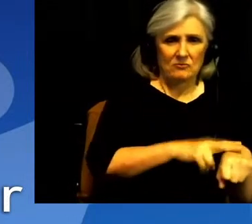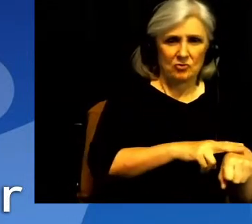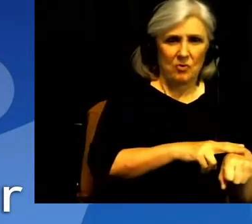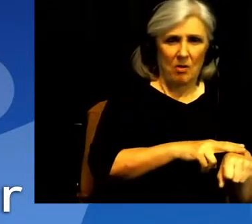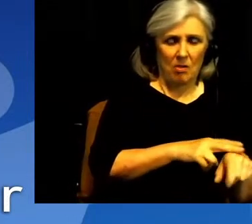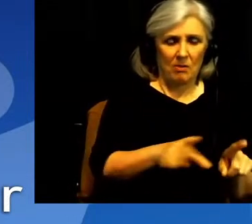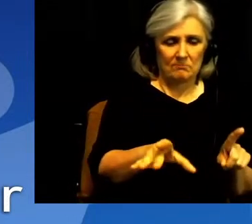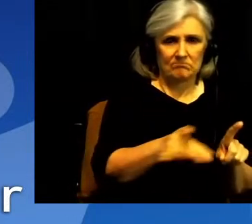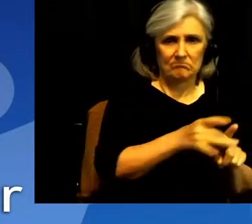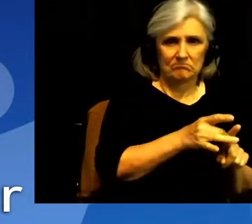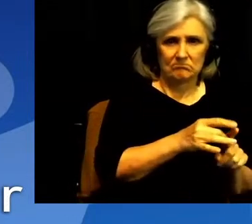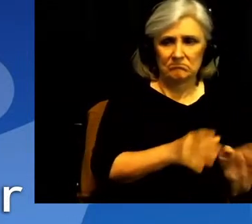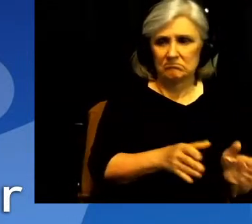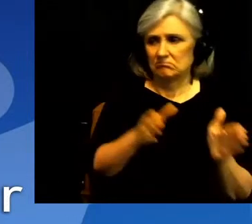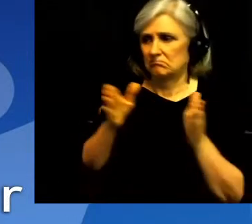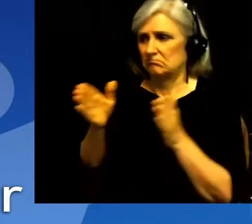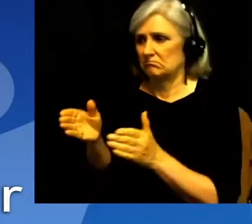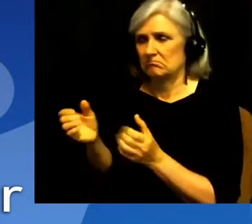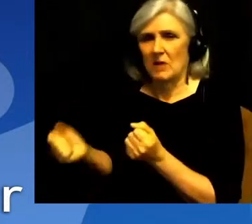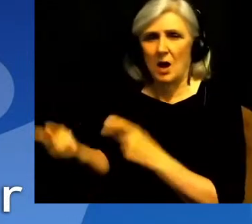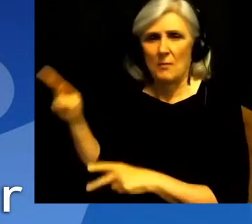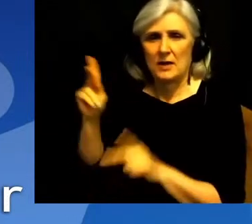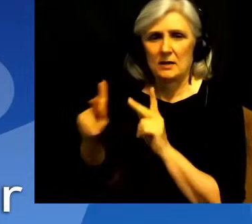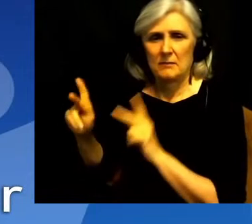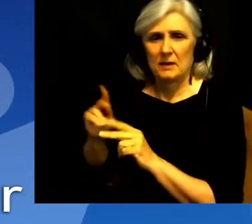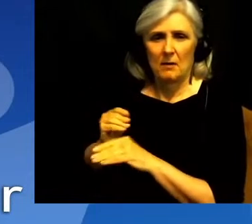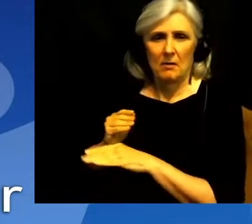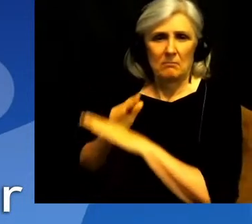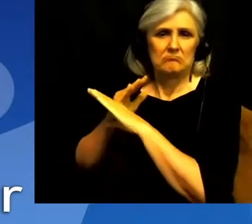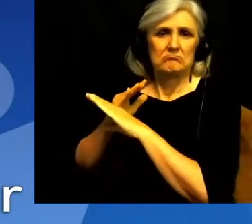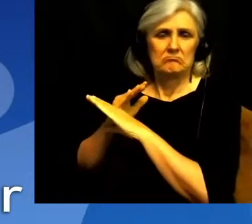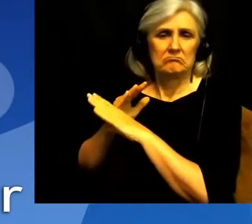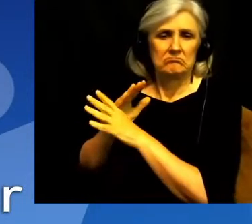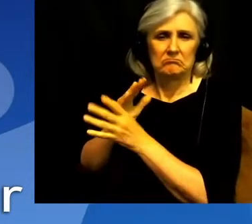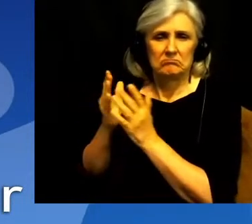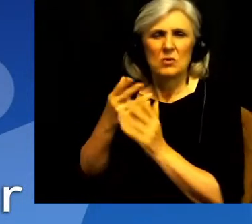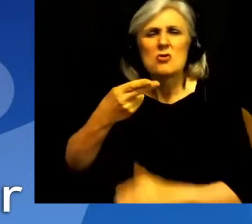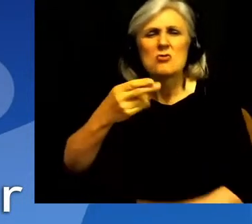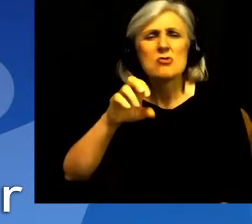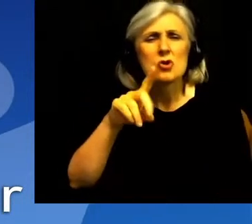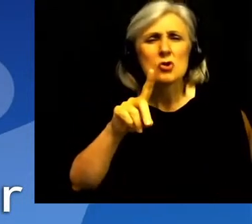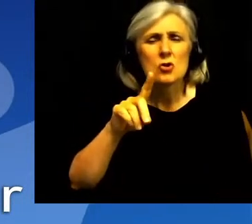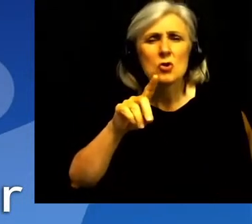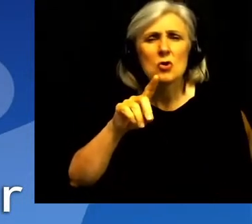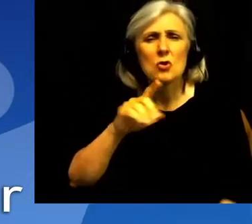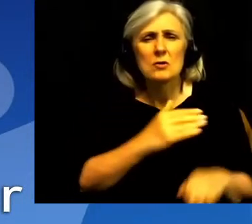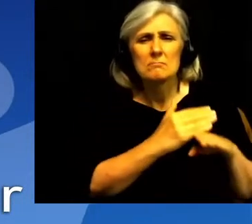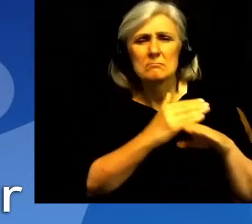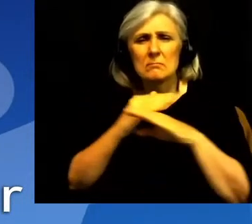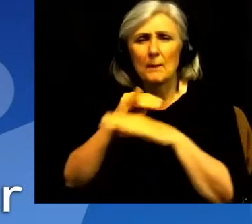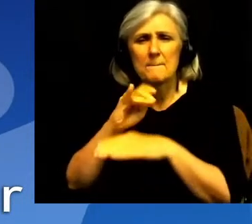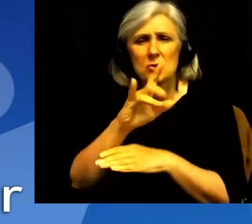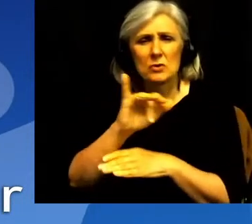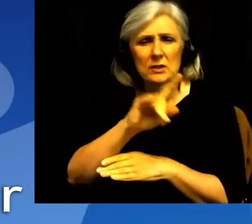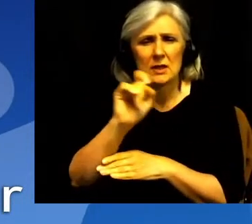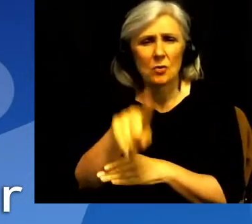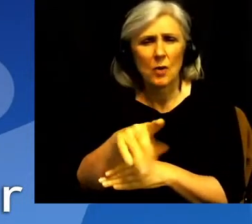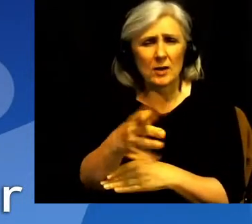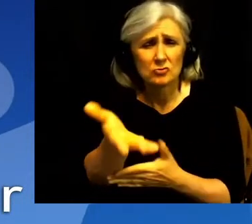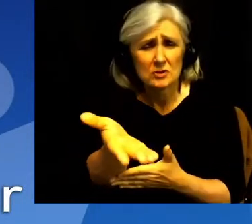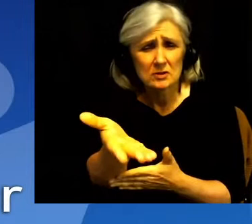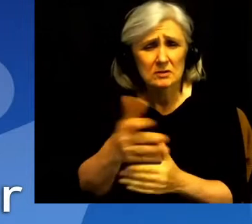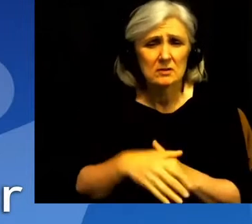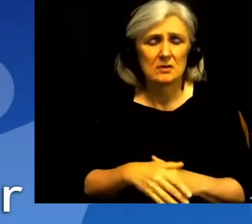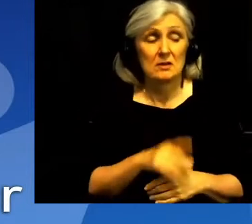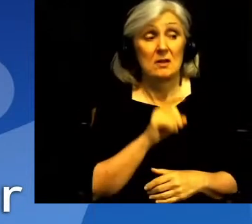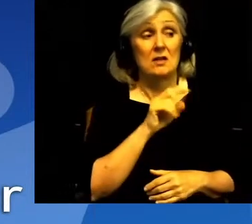we are in herd immunity right now? Thank you. Thanks for that question. There's a